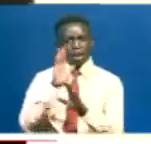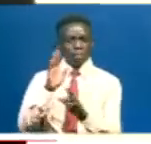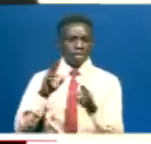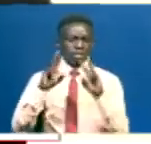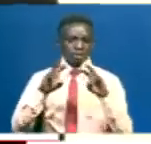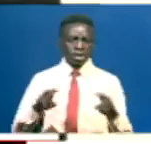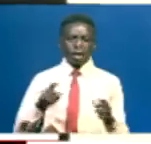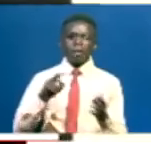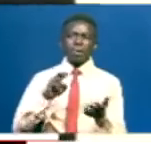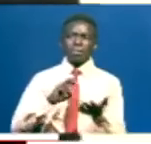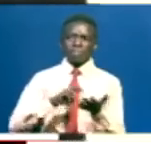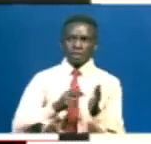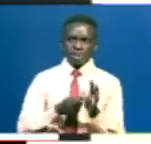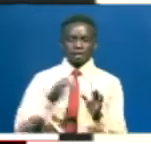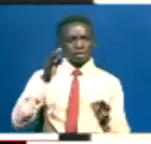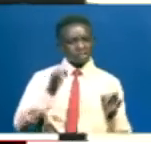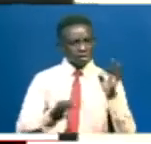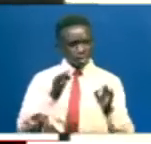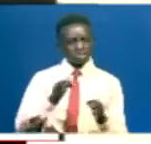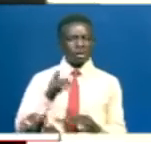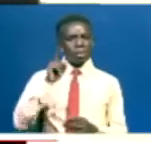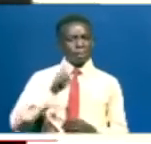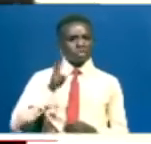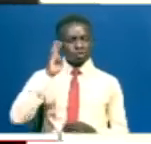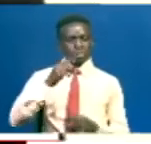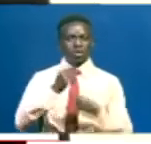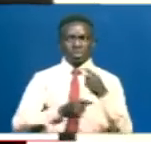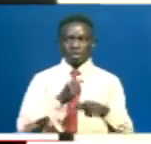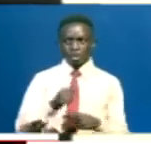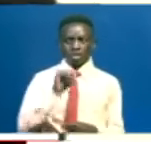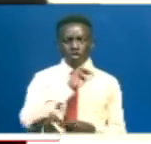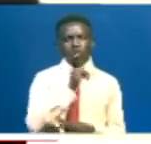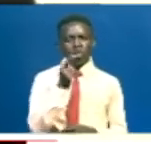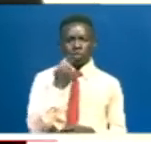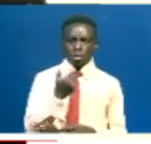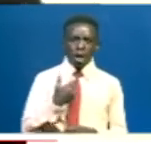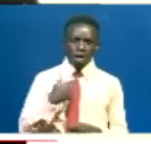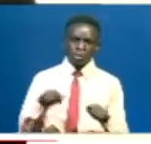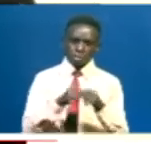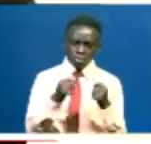Those who looted from government coffers, we have to pay. And we have